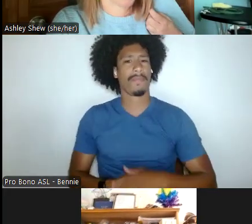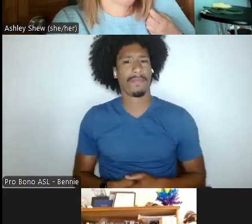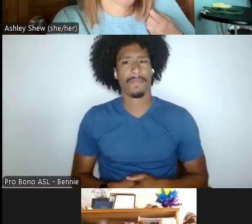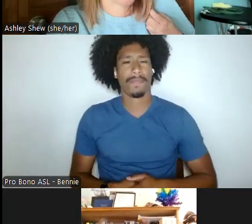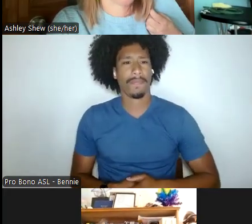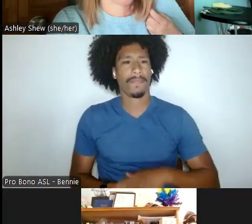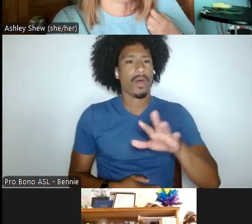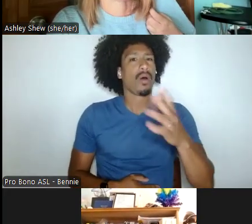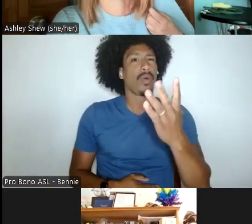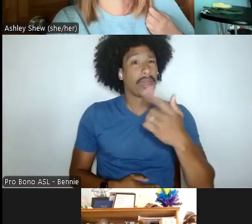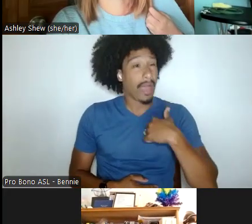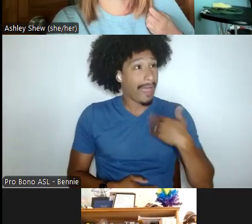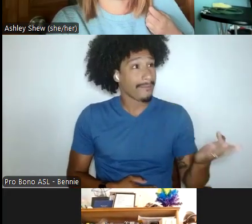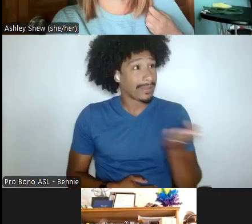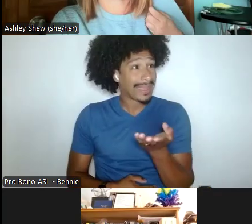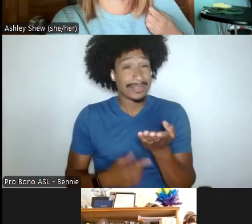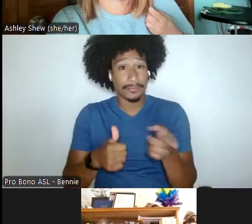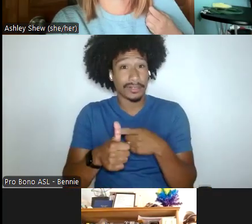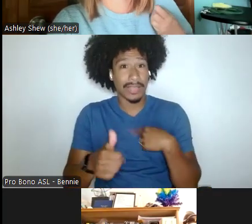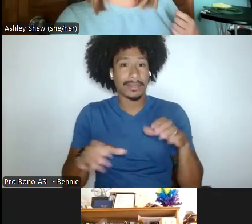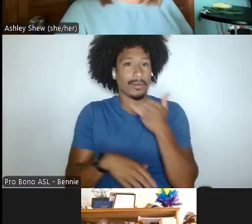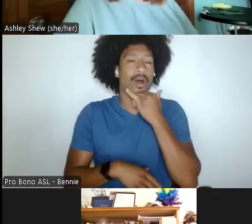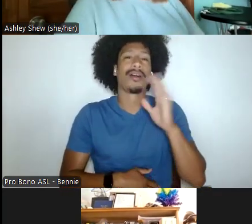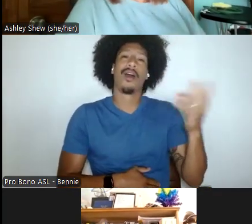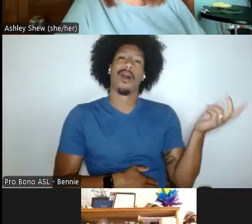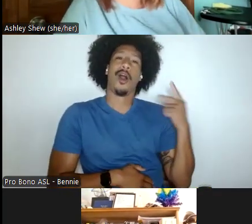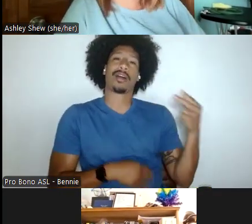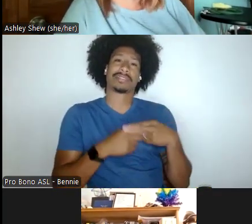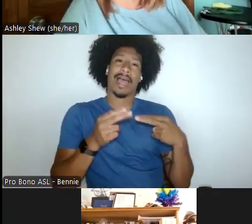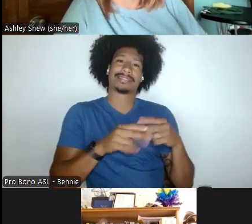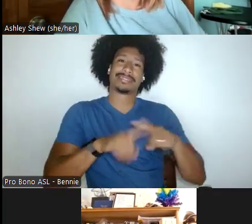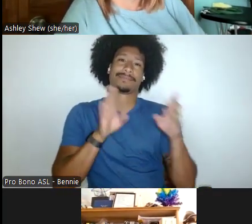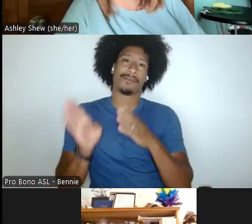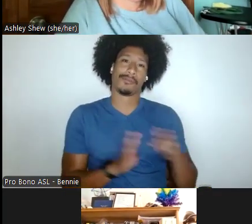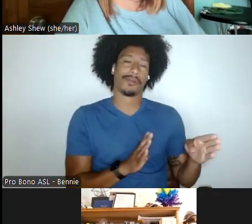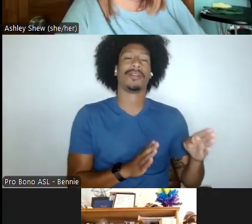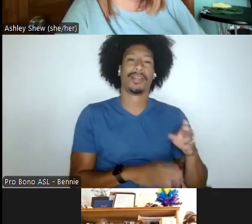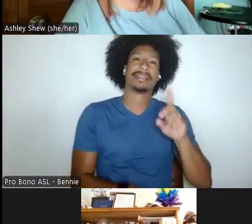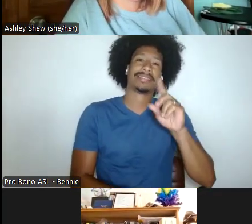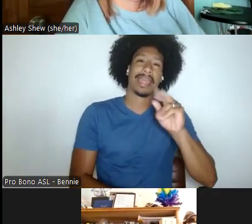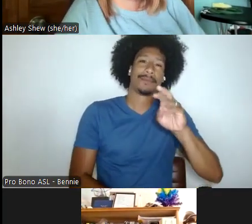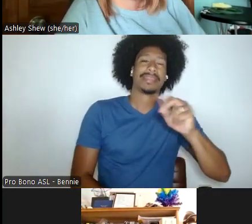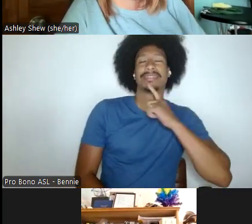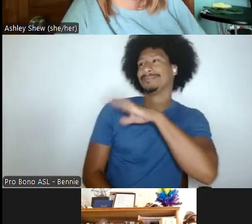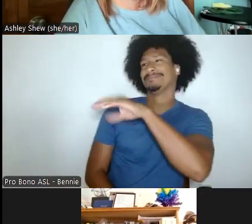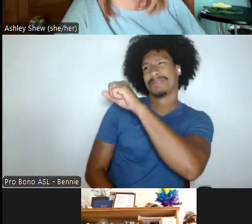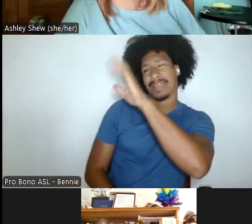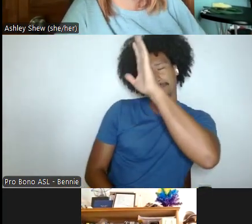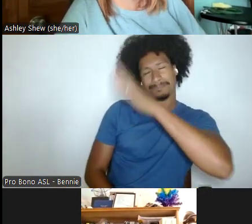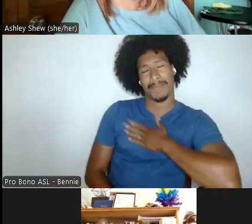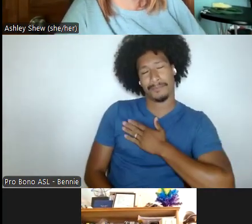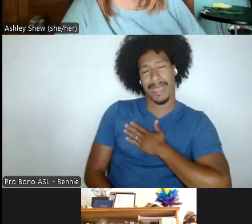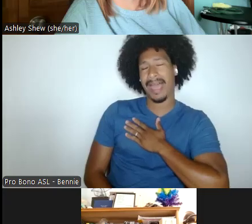did this wrong. Our slides are in a different order than I expected. All right. Yeah, The sorry, first one. that's Okay. my bad. I apologize for